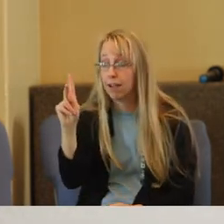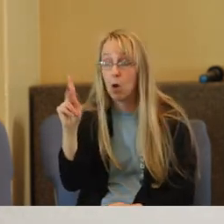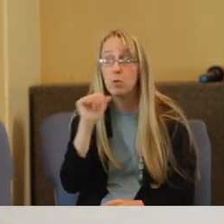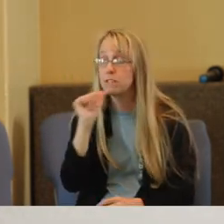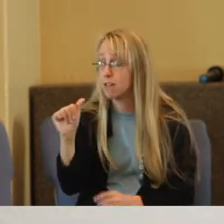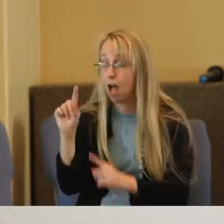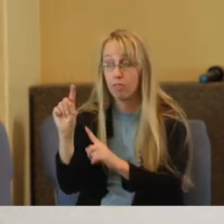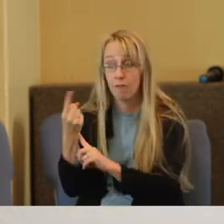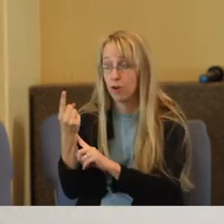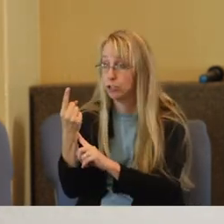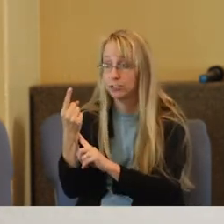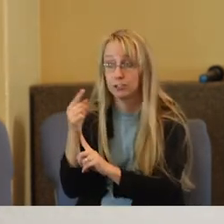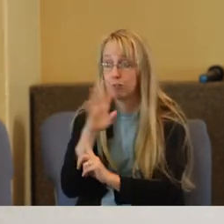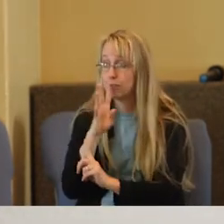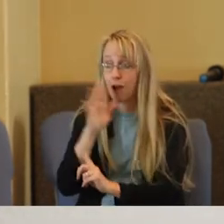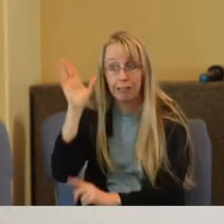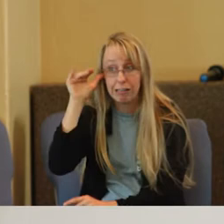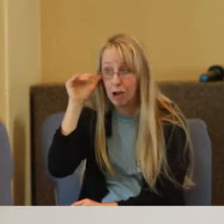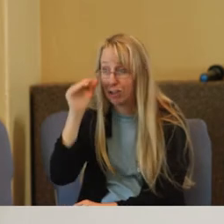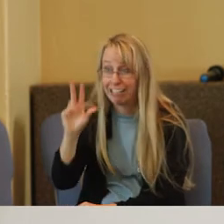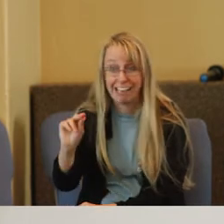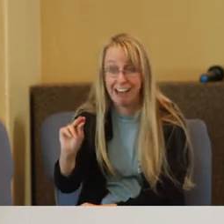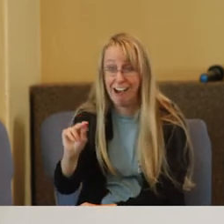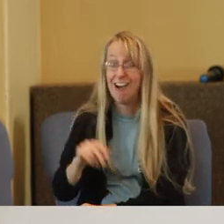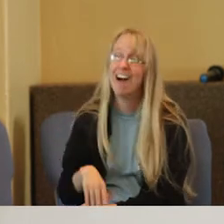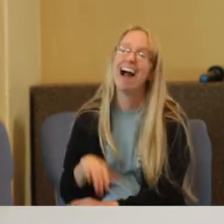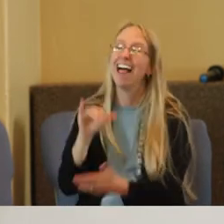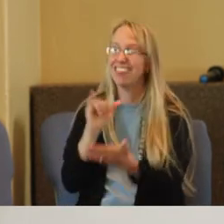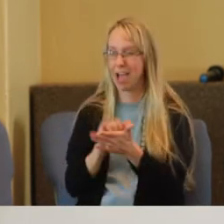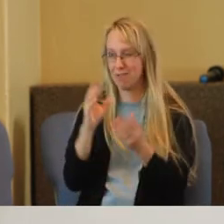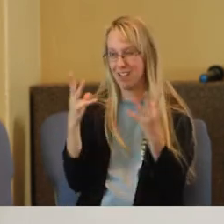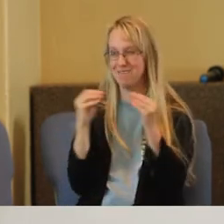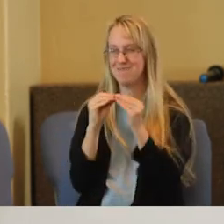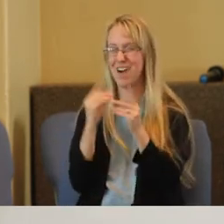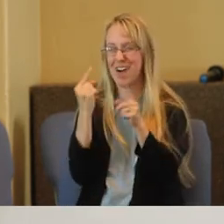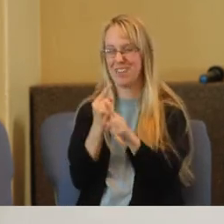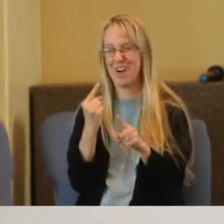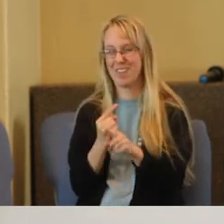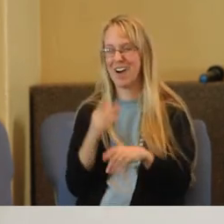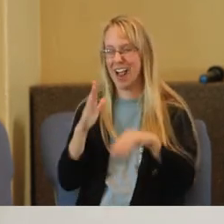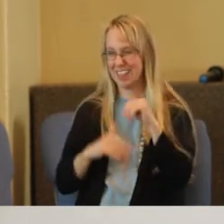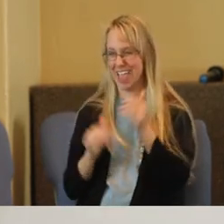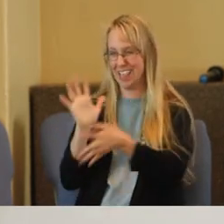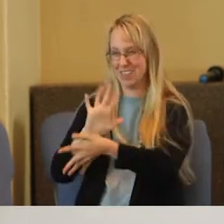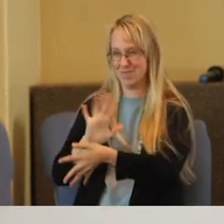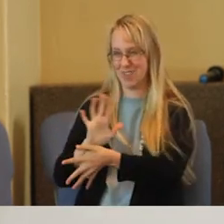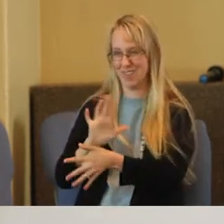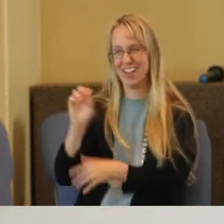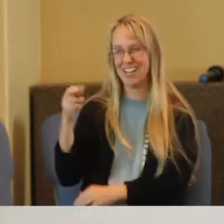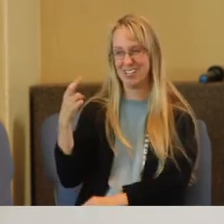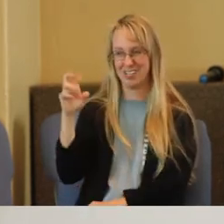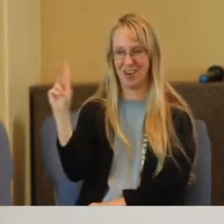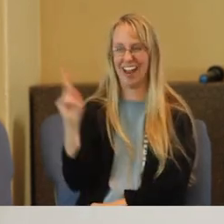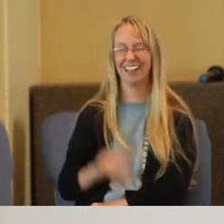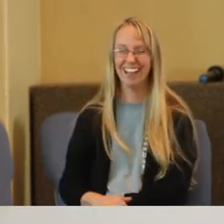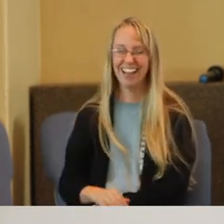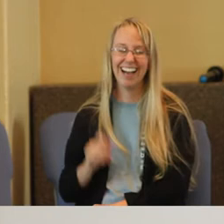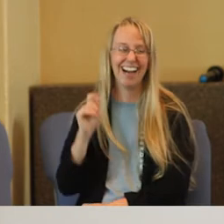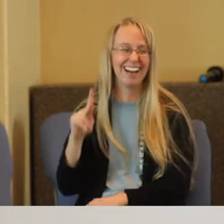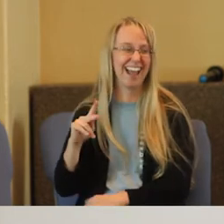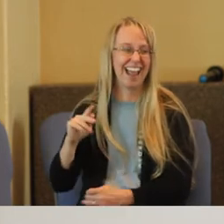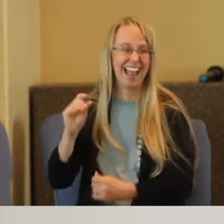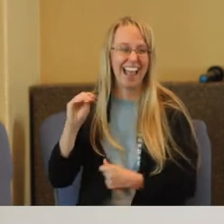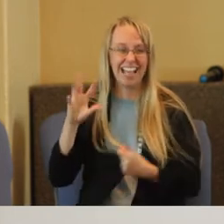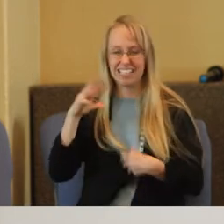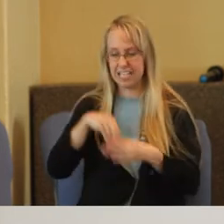story of Shrek does not have the first talking donkey, and this one's much more appropriate than the movie Shrek, okay? In Numbers